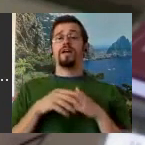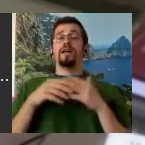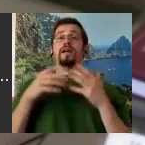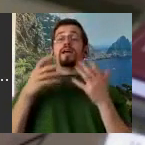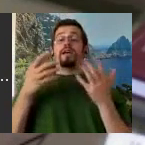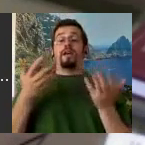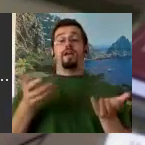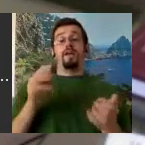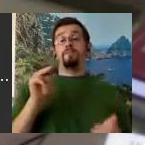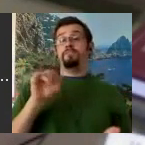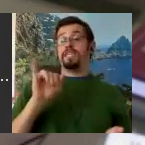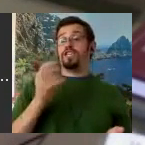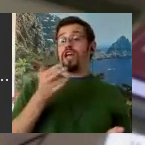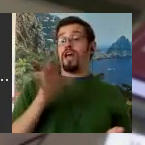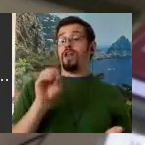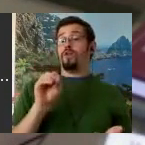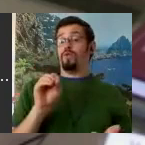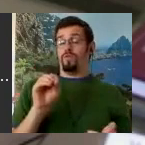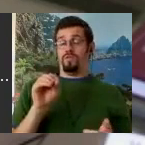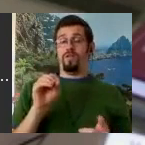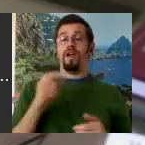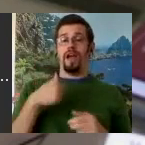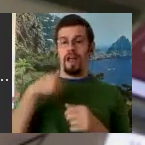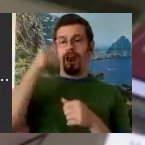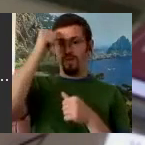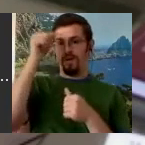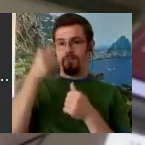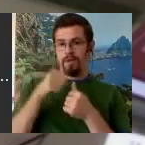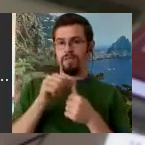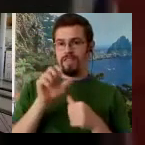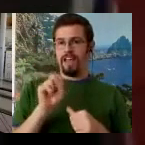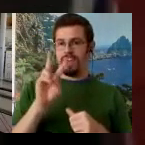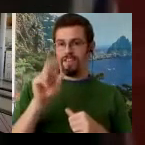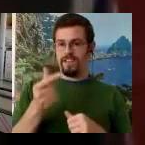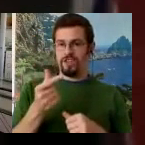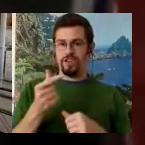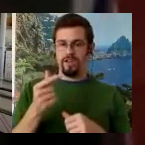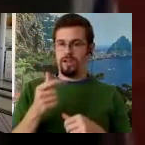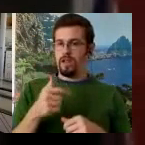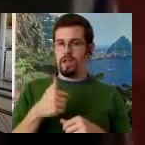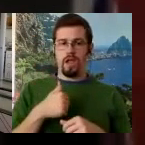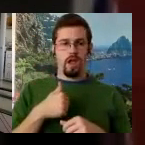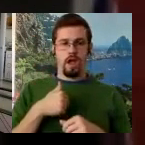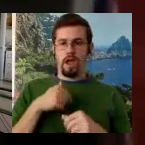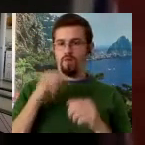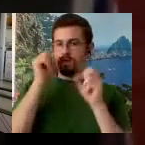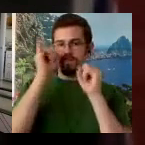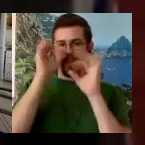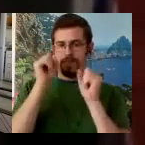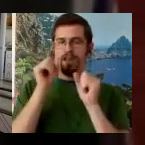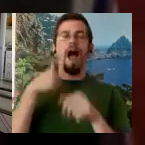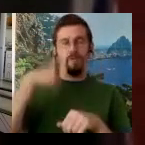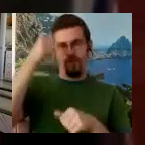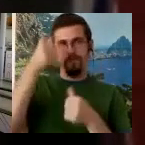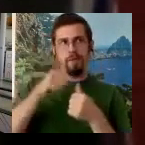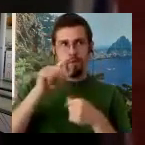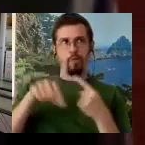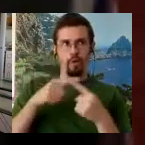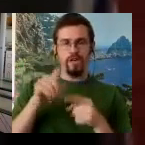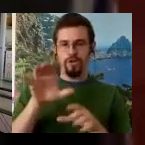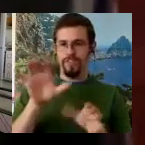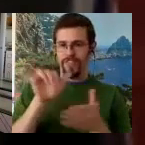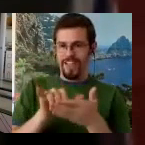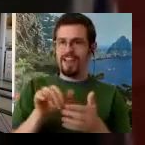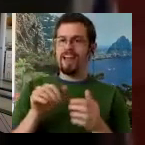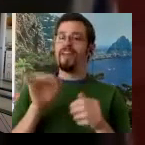Machado, I remember he created that SVG of the IMWA, and I was really amazed by that. That's back when SignPuddle was still